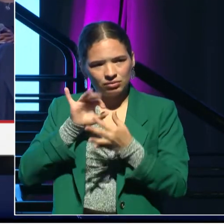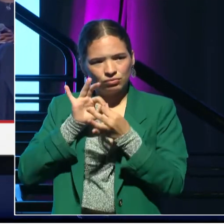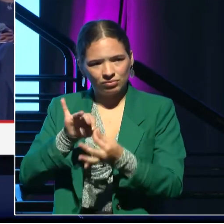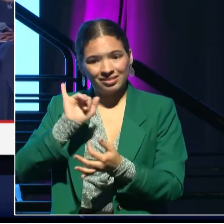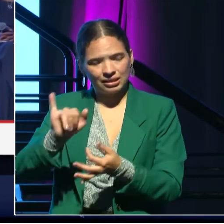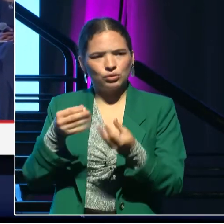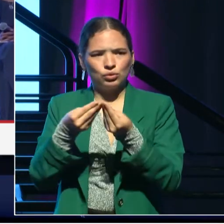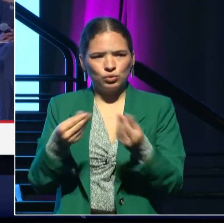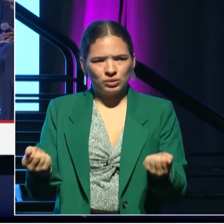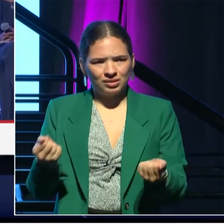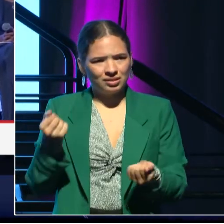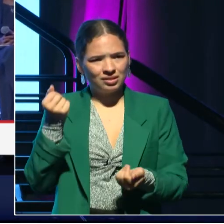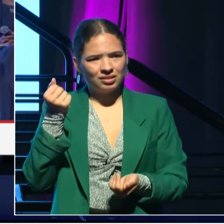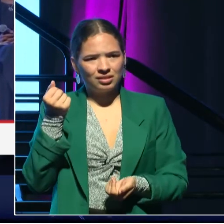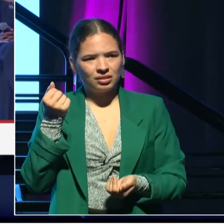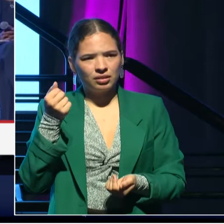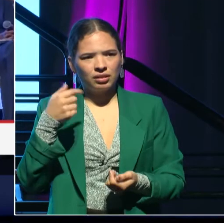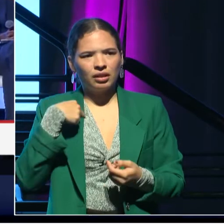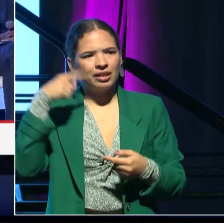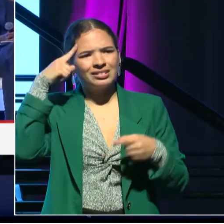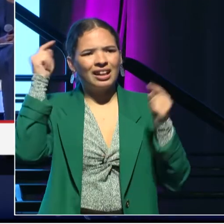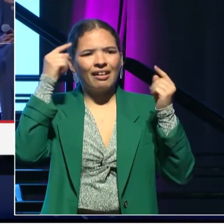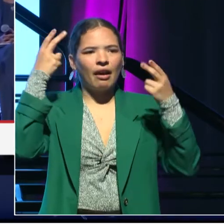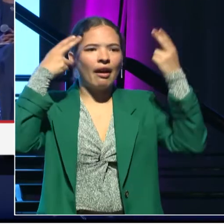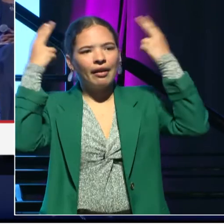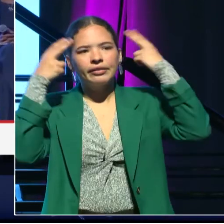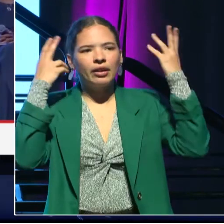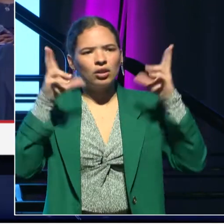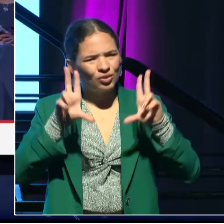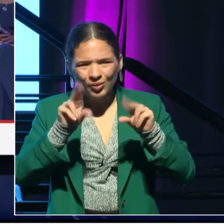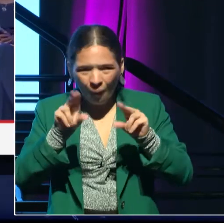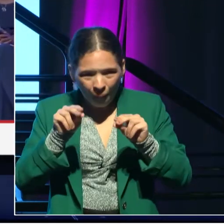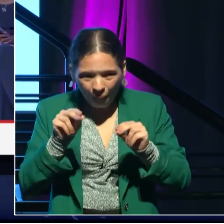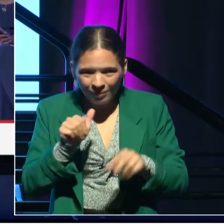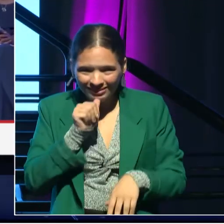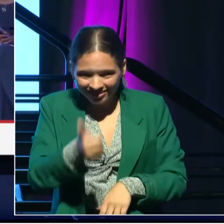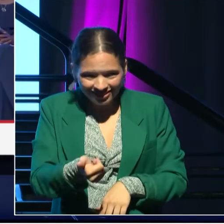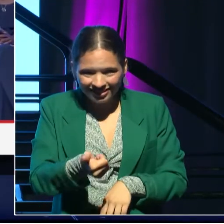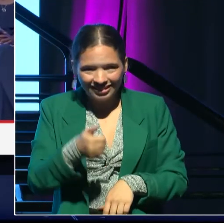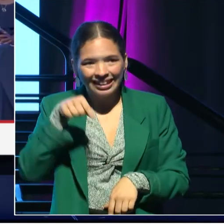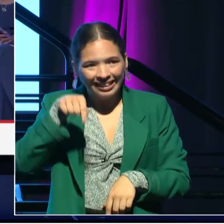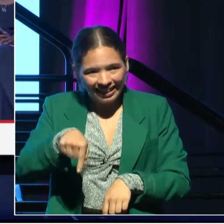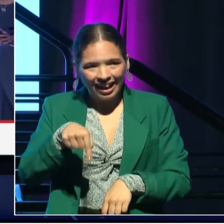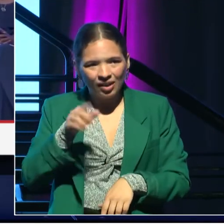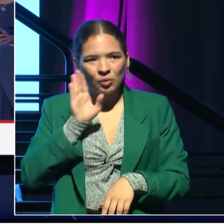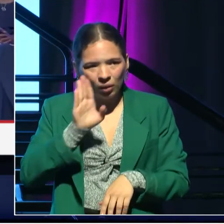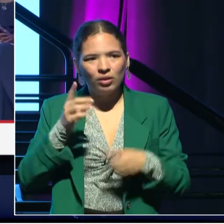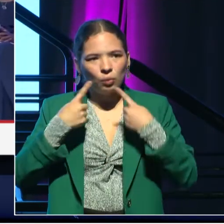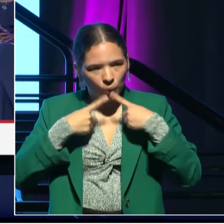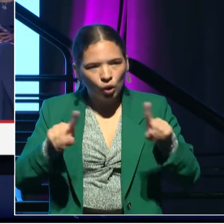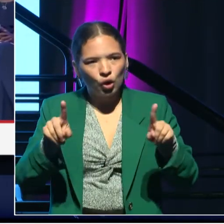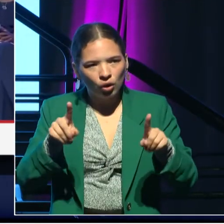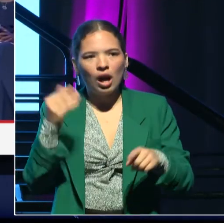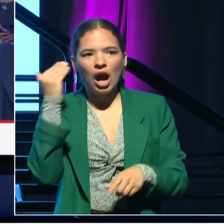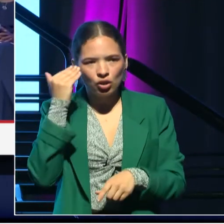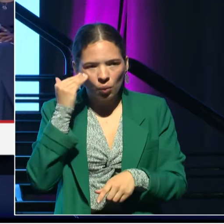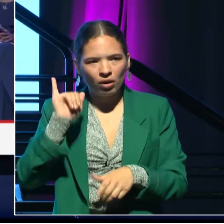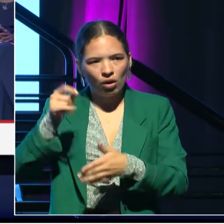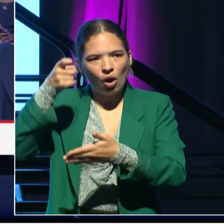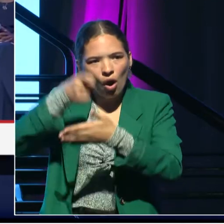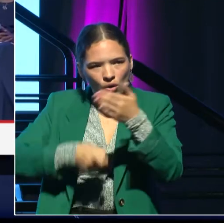theoretical. This is not hypothetical. This will work. We know how much it's going to cost, $3